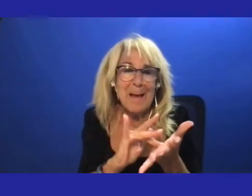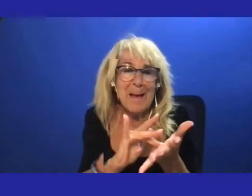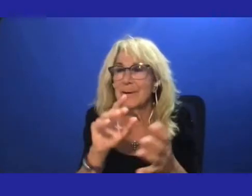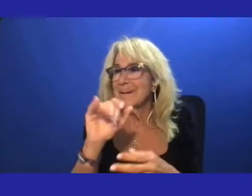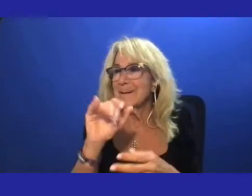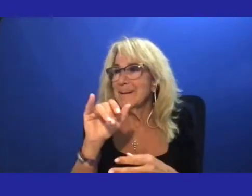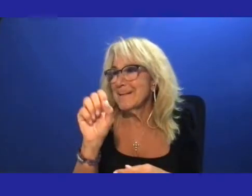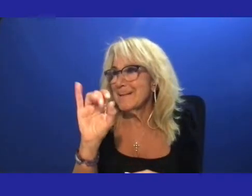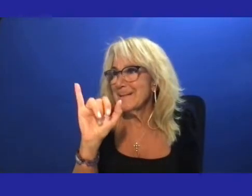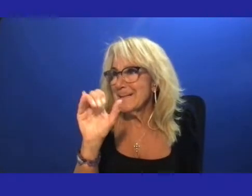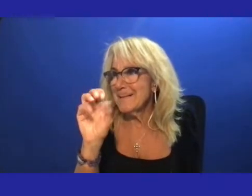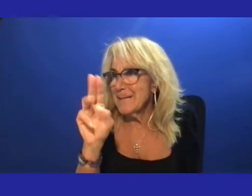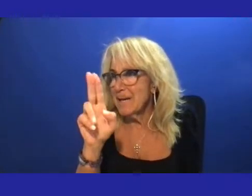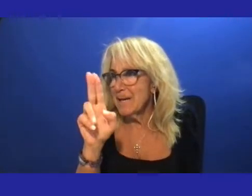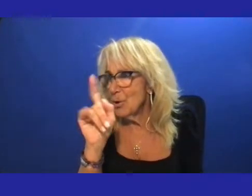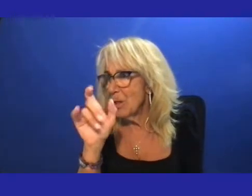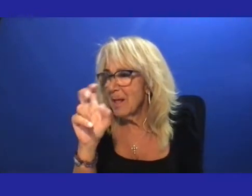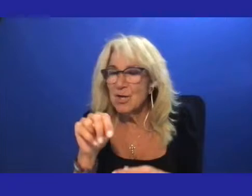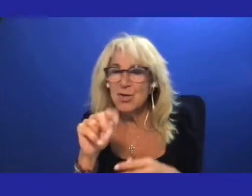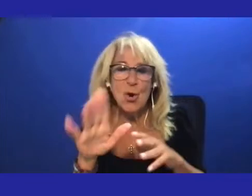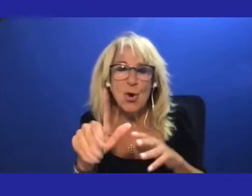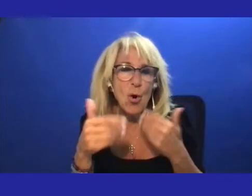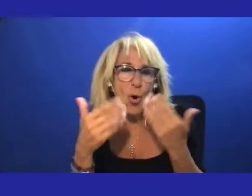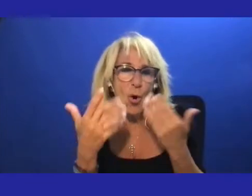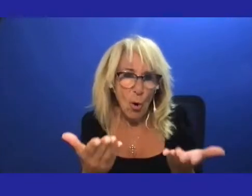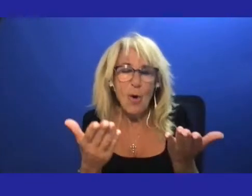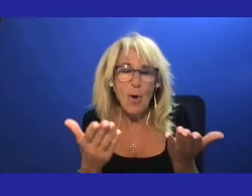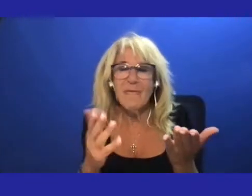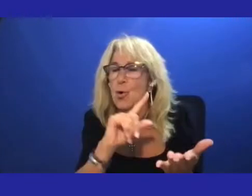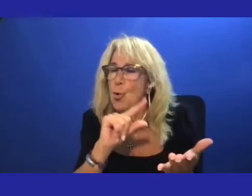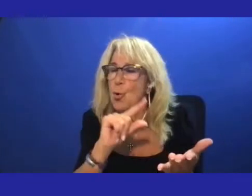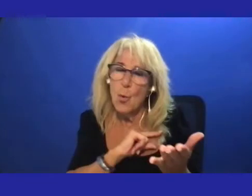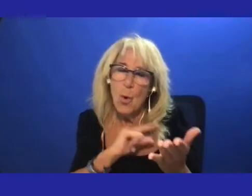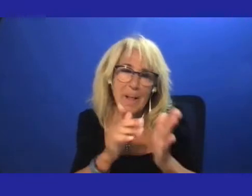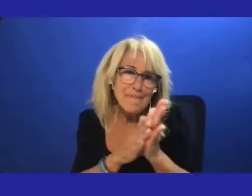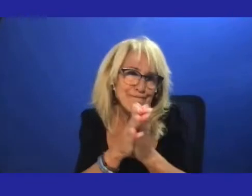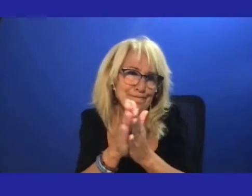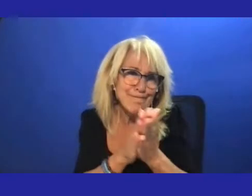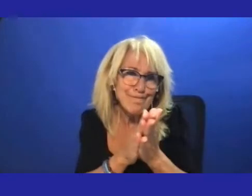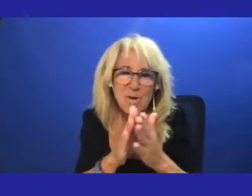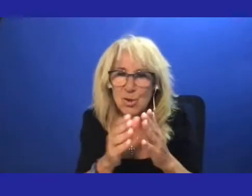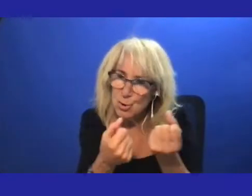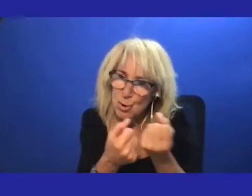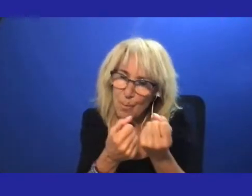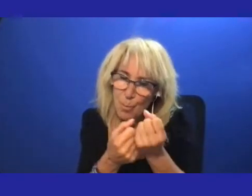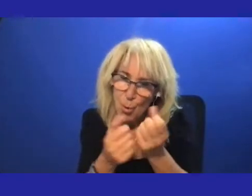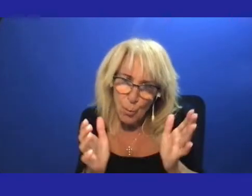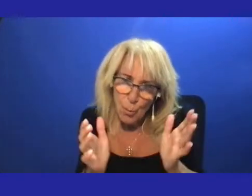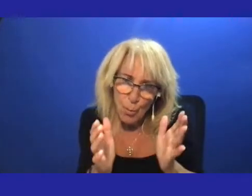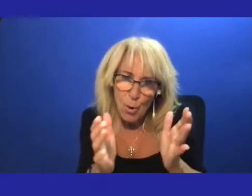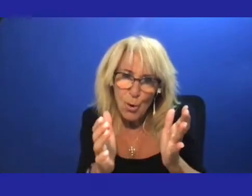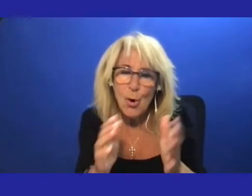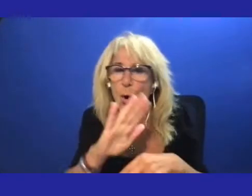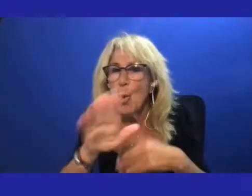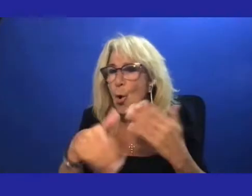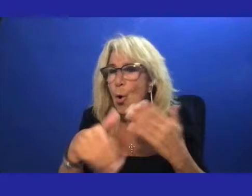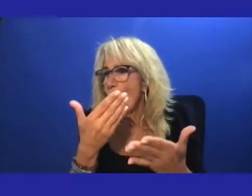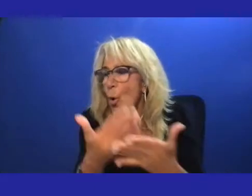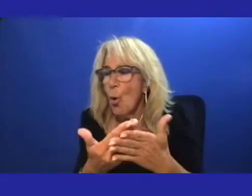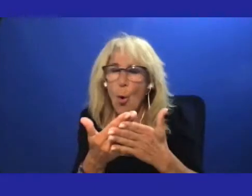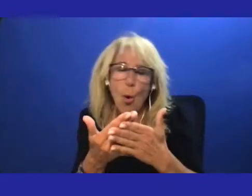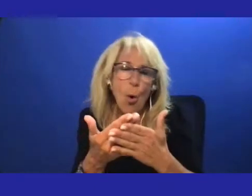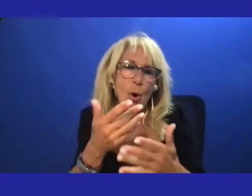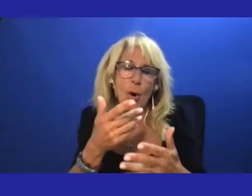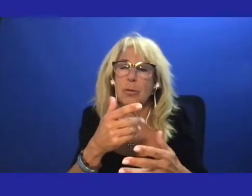safe, educational, and quality-driven opportunities to support and promote the highest quality, equitable care outcomes to the patients of New York City Health